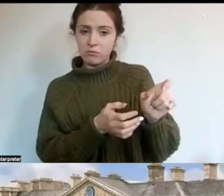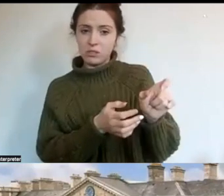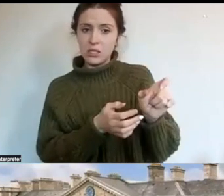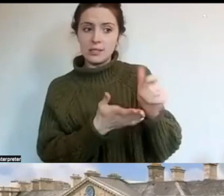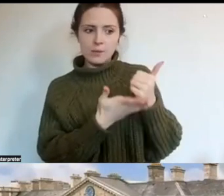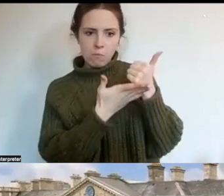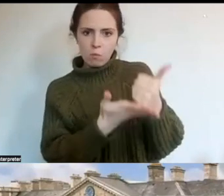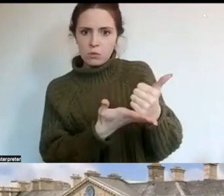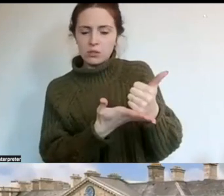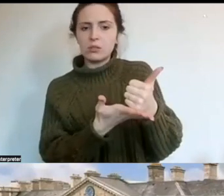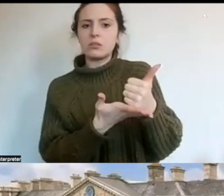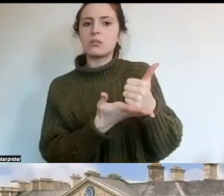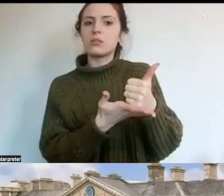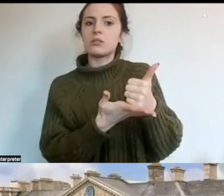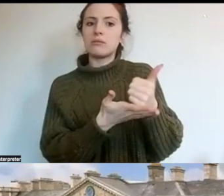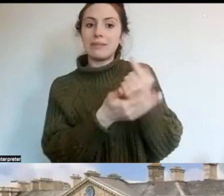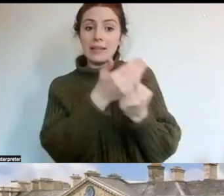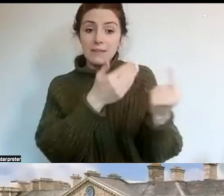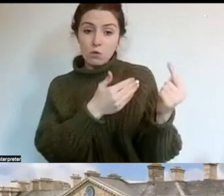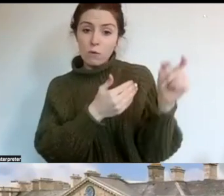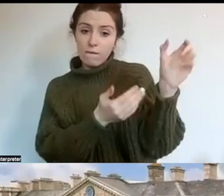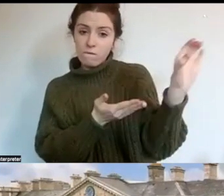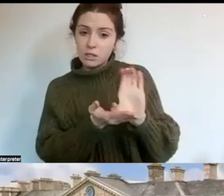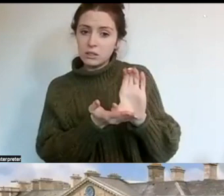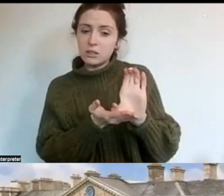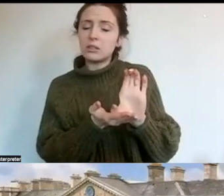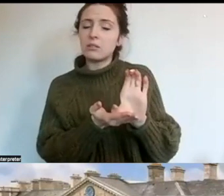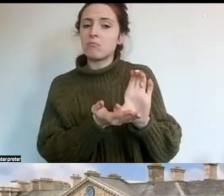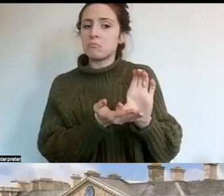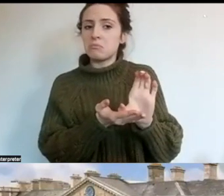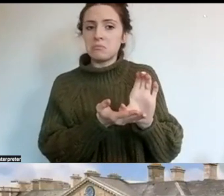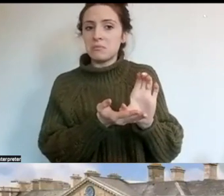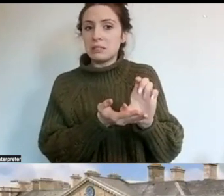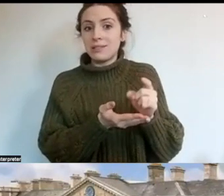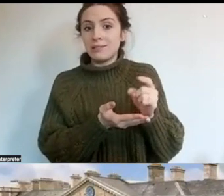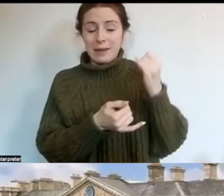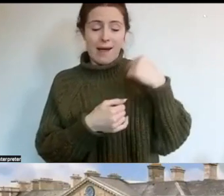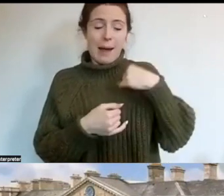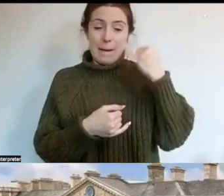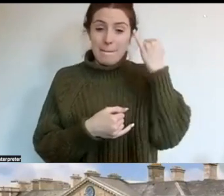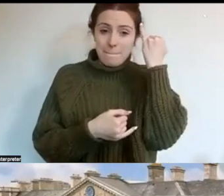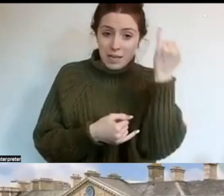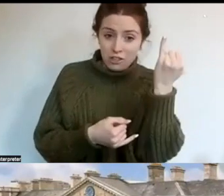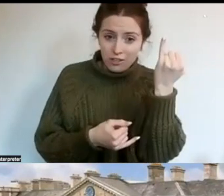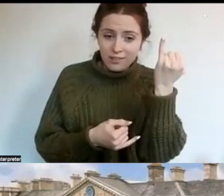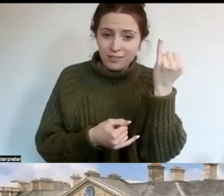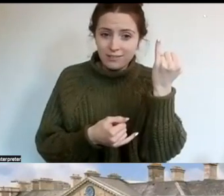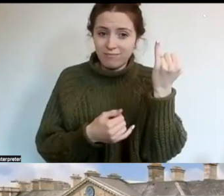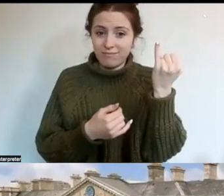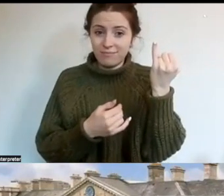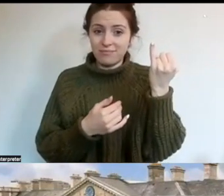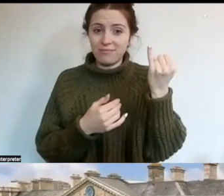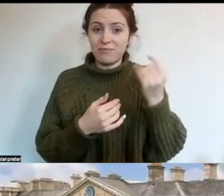support, individualized funding is something which is imagined and realized at the highest echelons